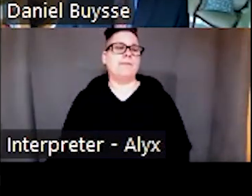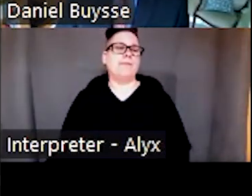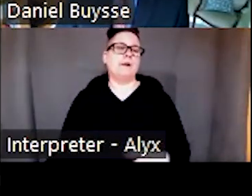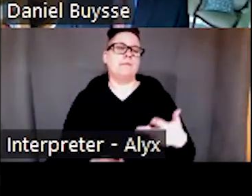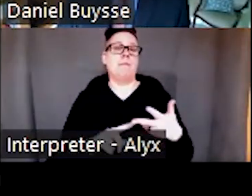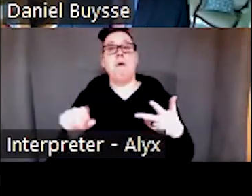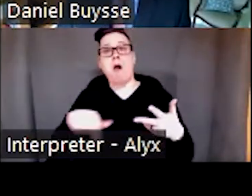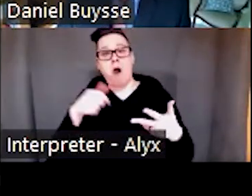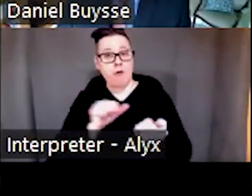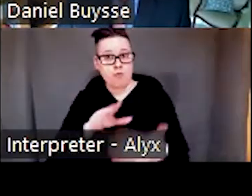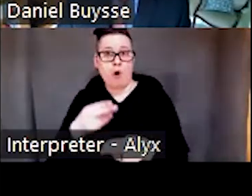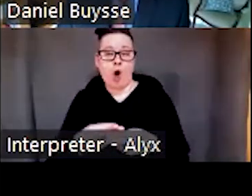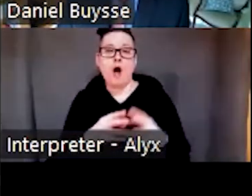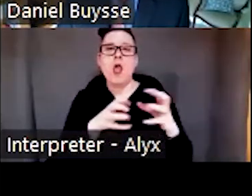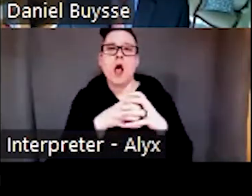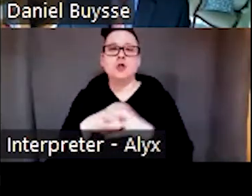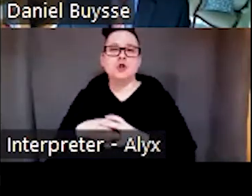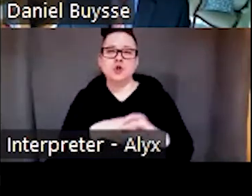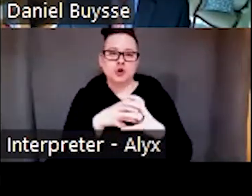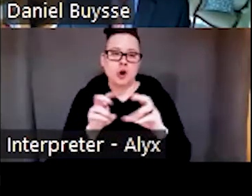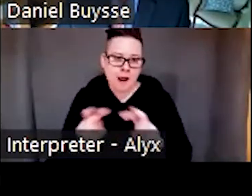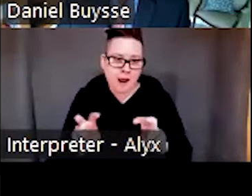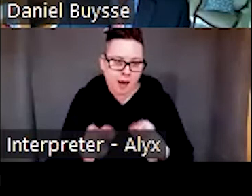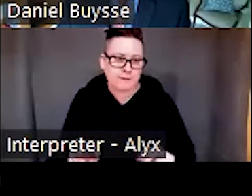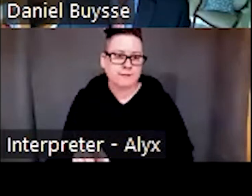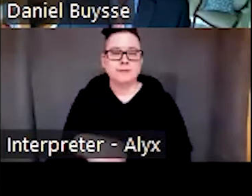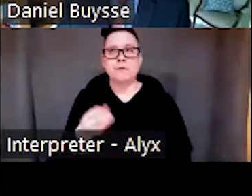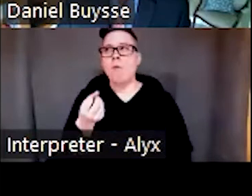Yet another approach is cluster analysis or